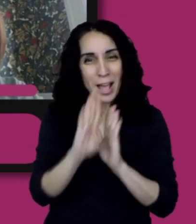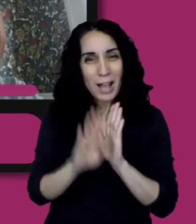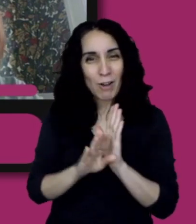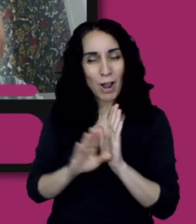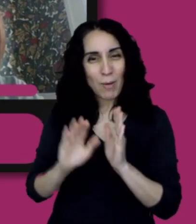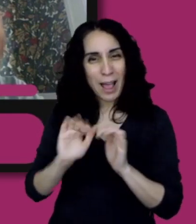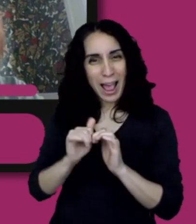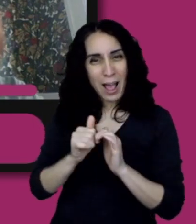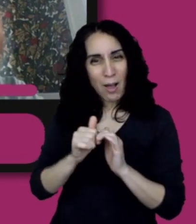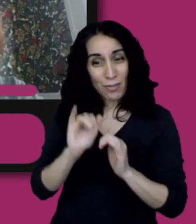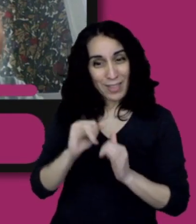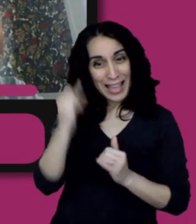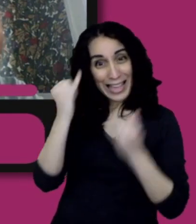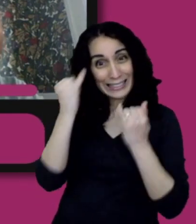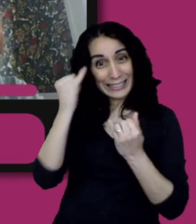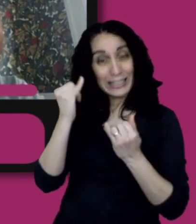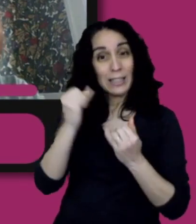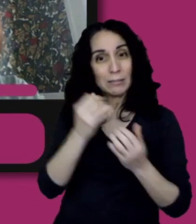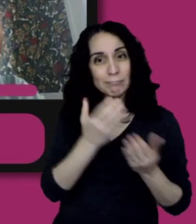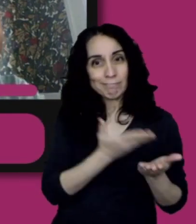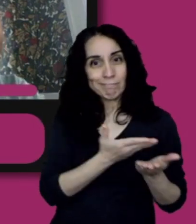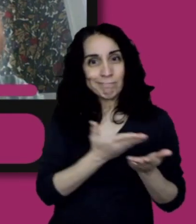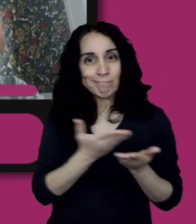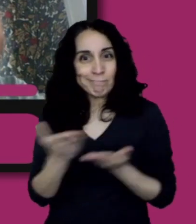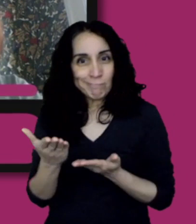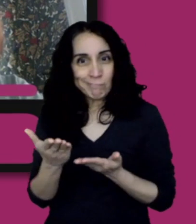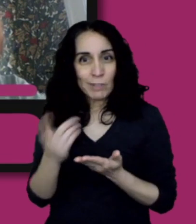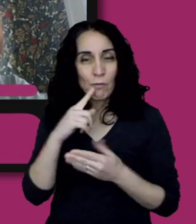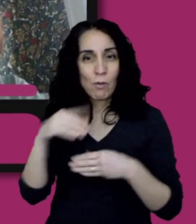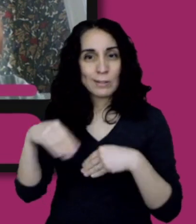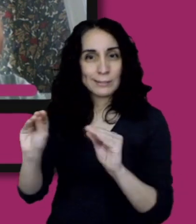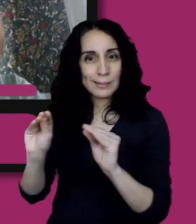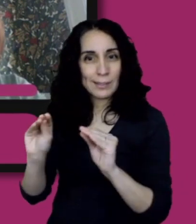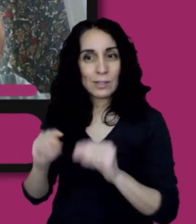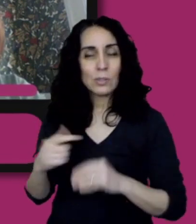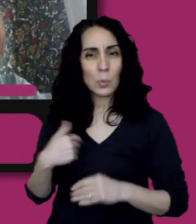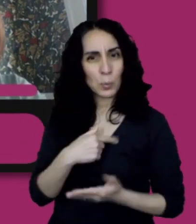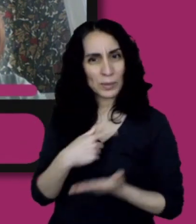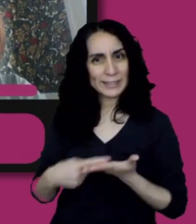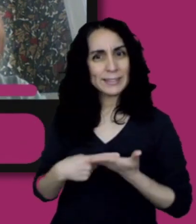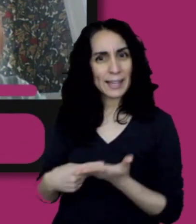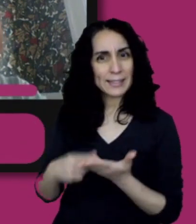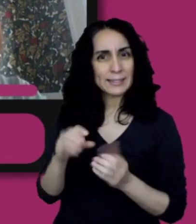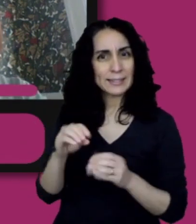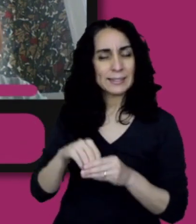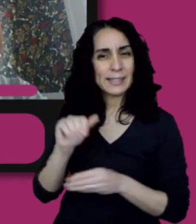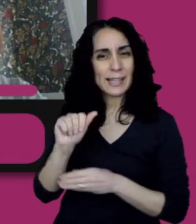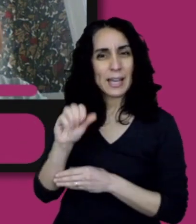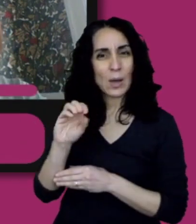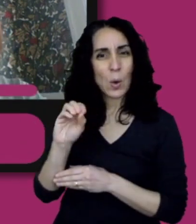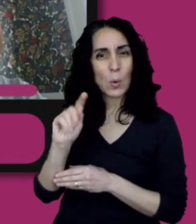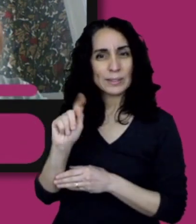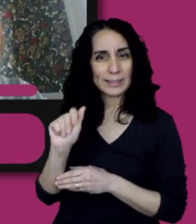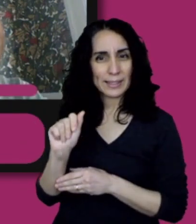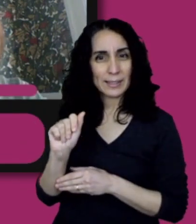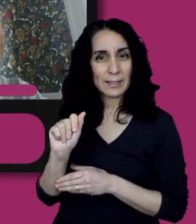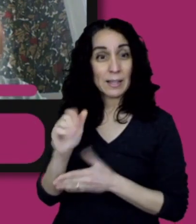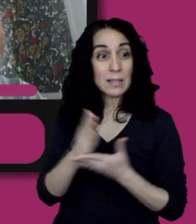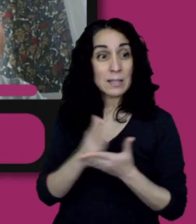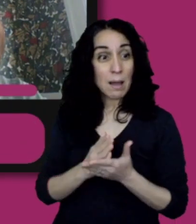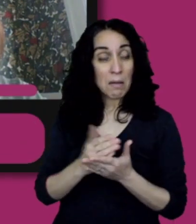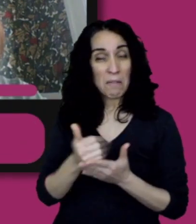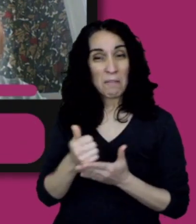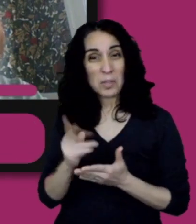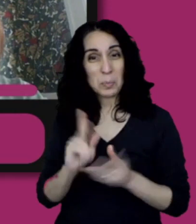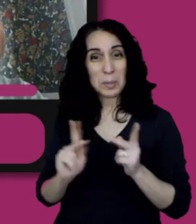background sometimes to be able to take that idea and bring it to the marketplace. And so we had talked about it at the AOTA. So as I mentioned, several people